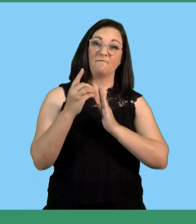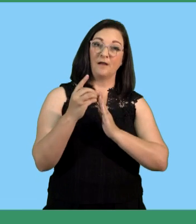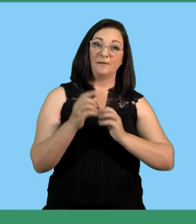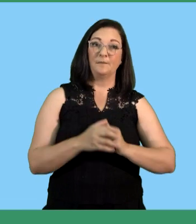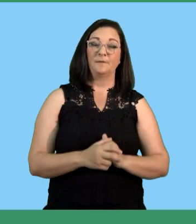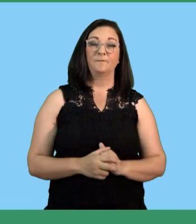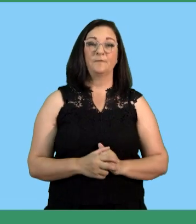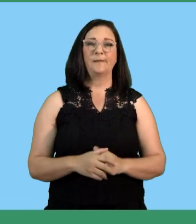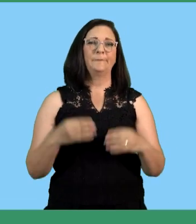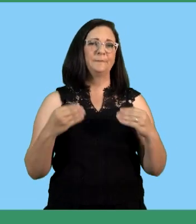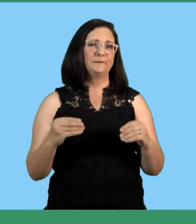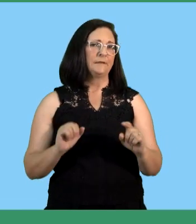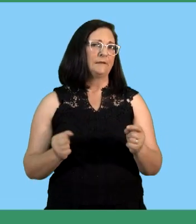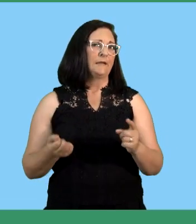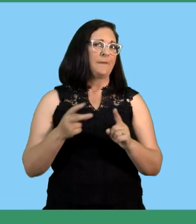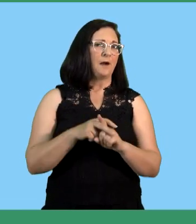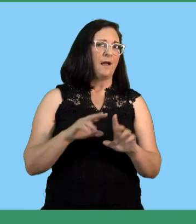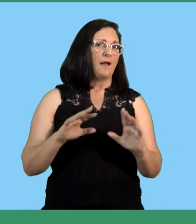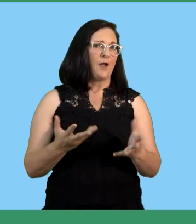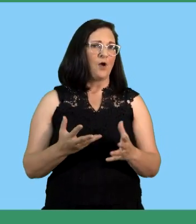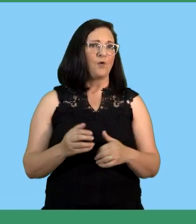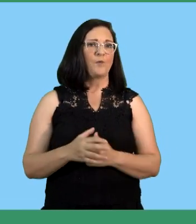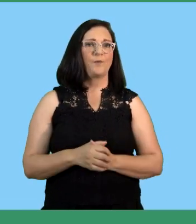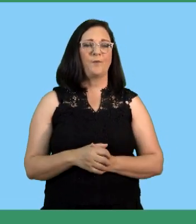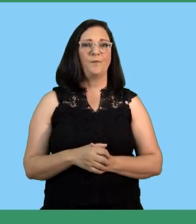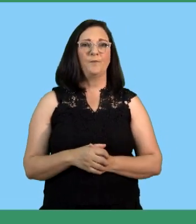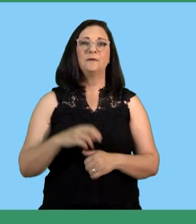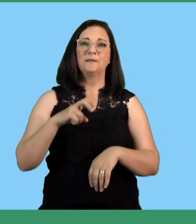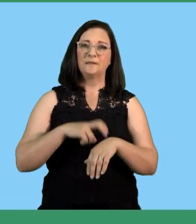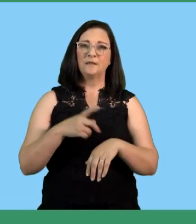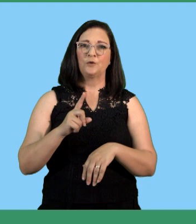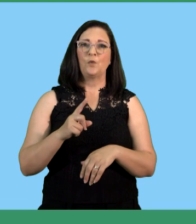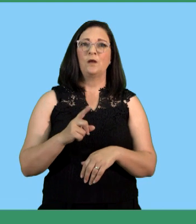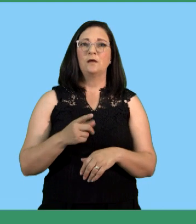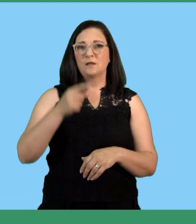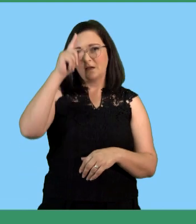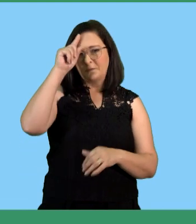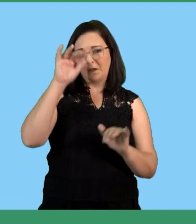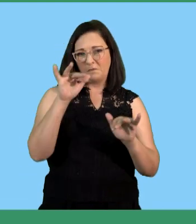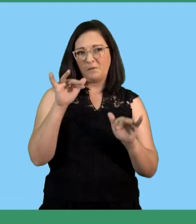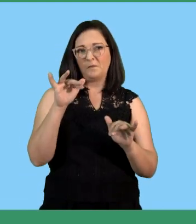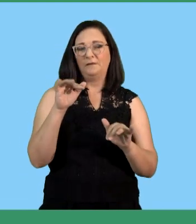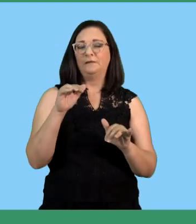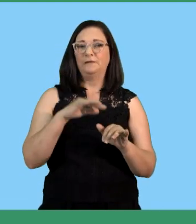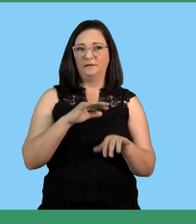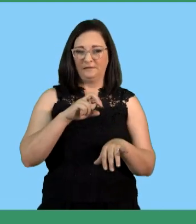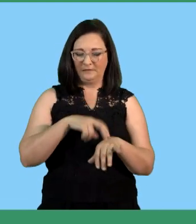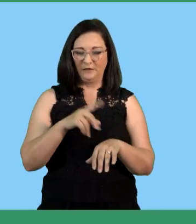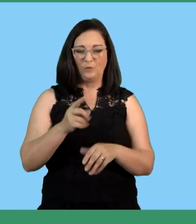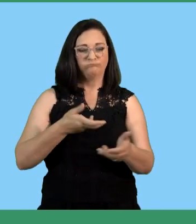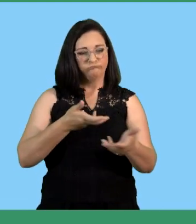business apply this? Businesses must engage black employees in skills development